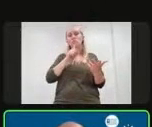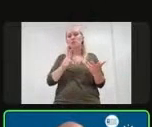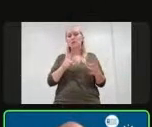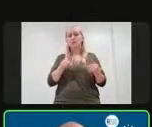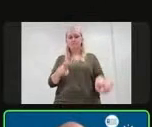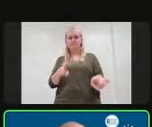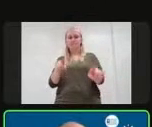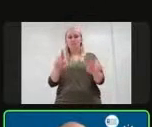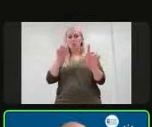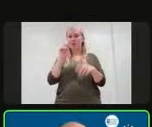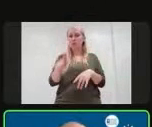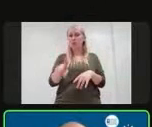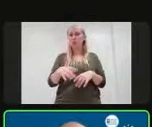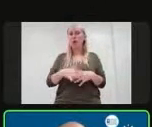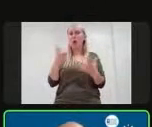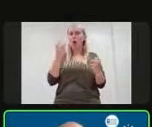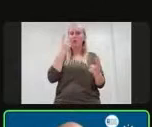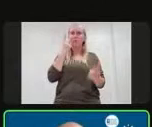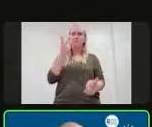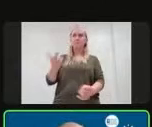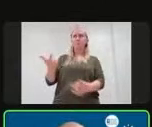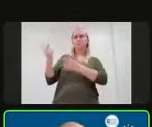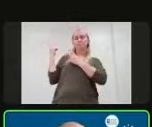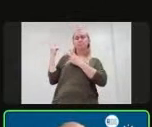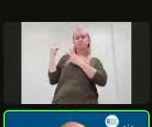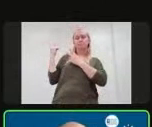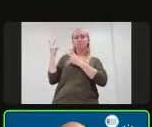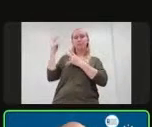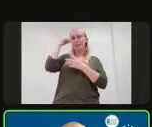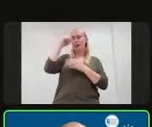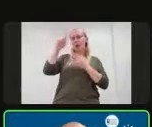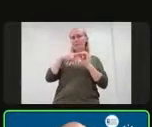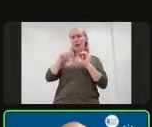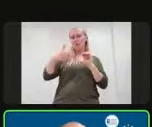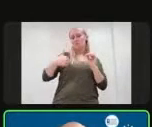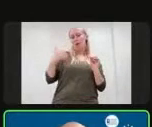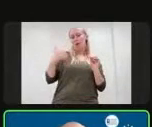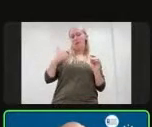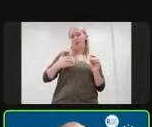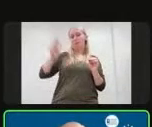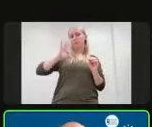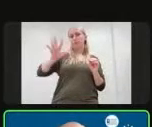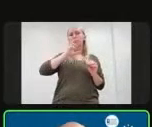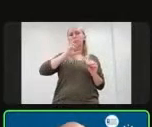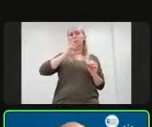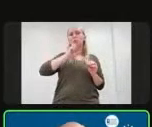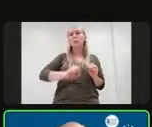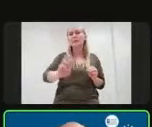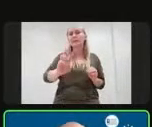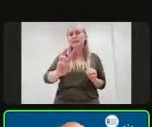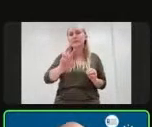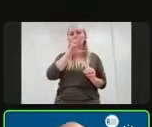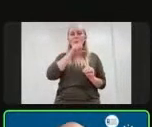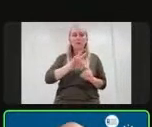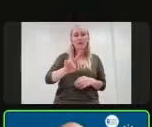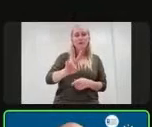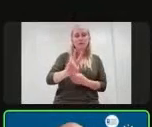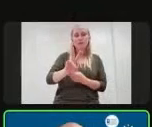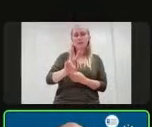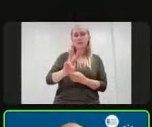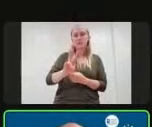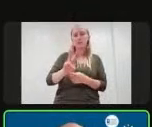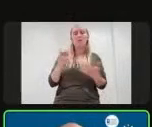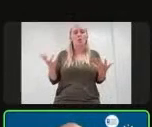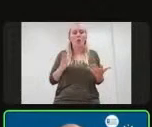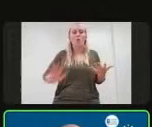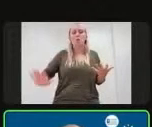question. So I want you to go back and think about when you were a little kid, like when you were like 6 or 7 years old. And what